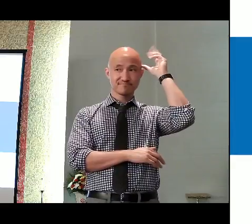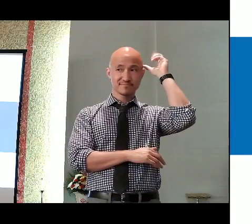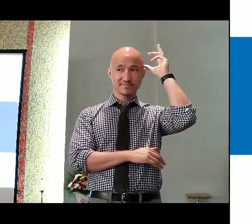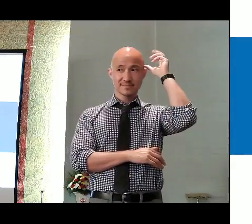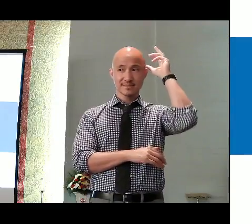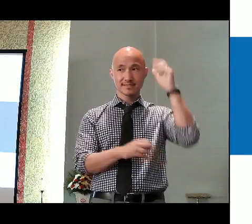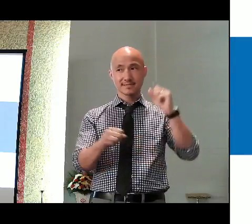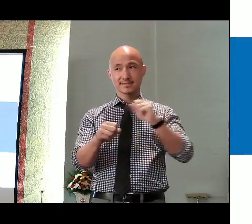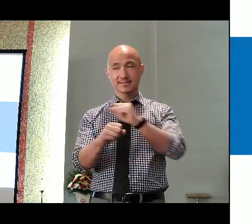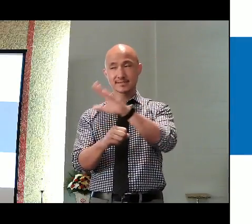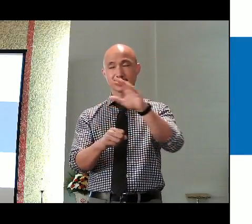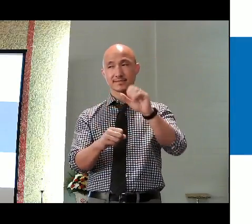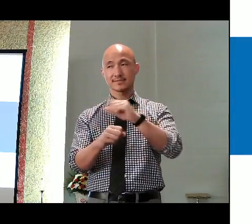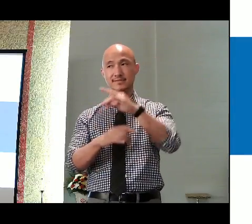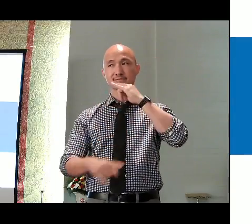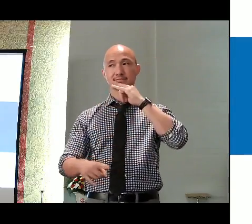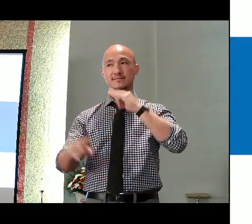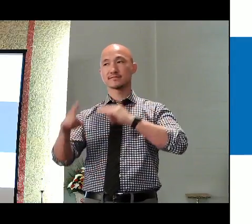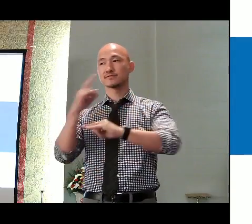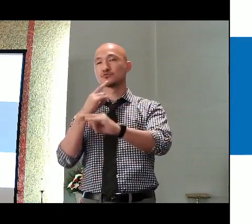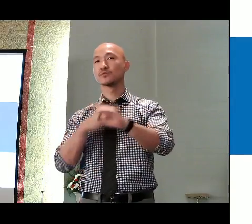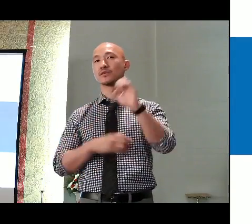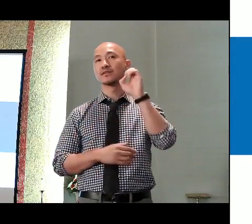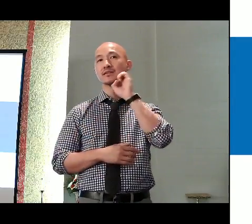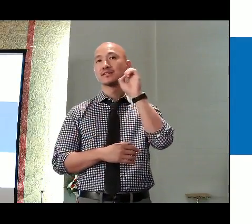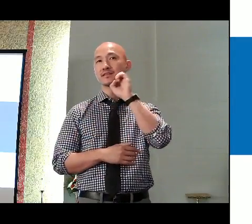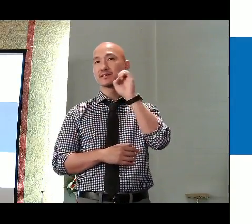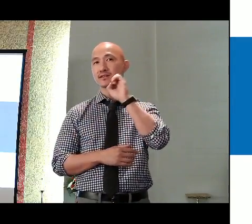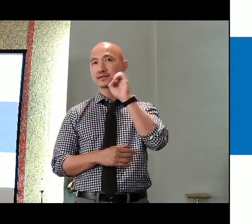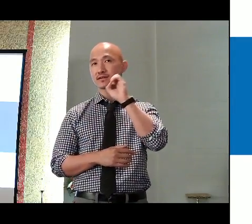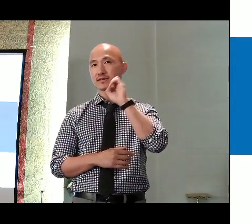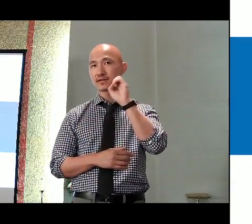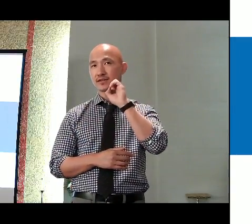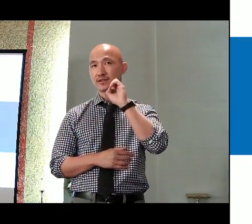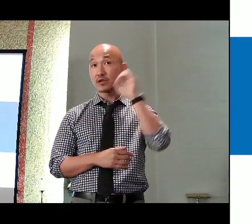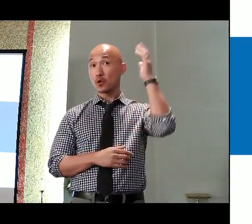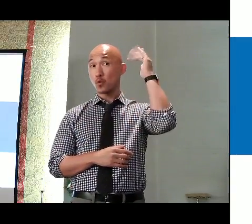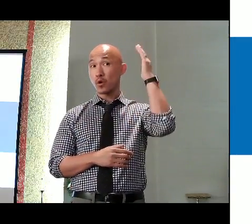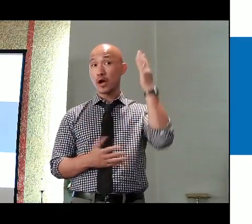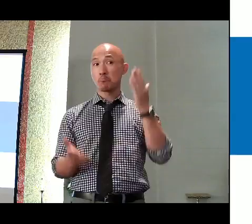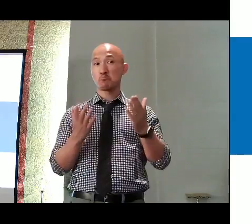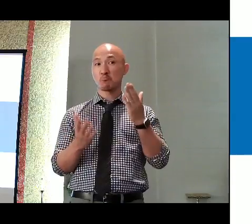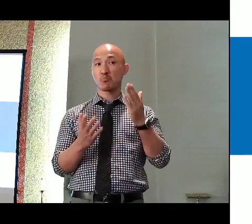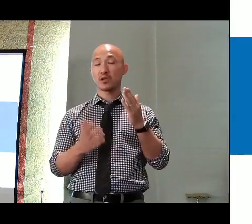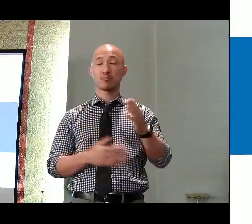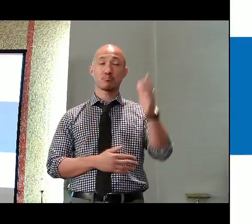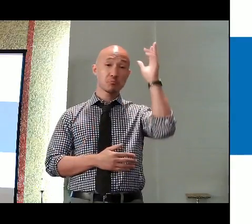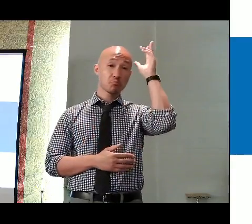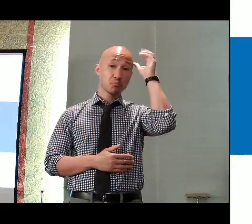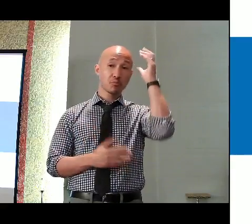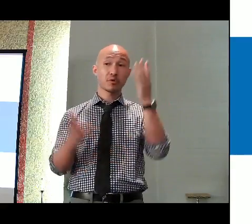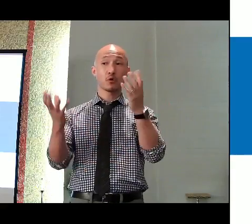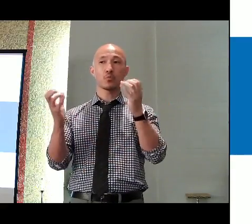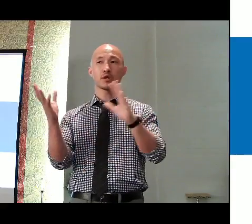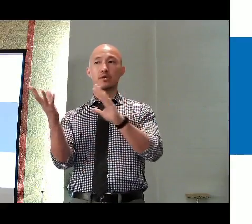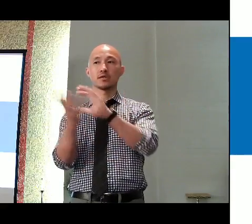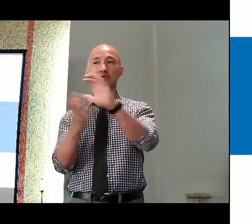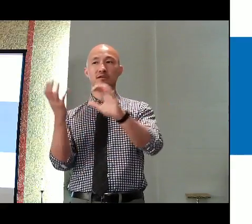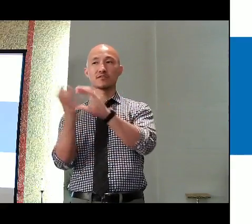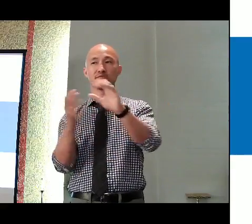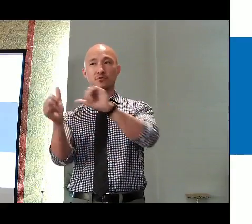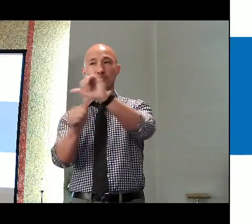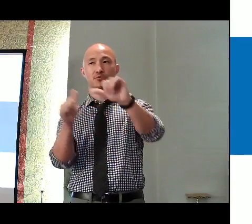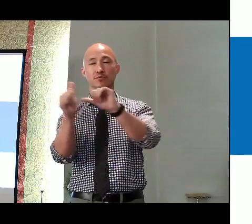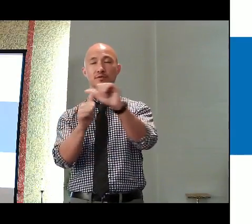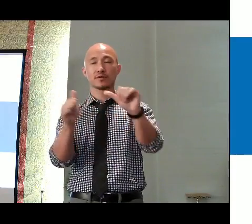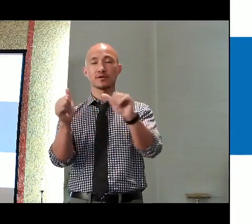shared with you some time ago that we were going to discover why was it that perhaps Satan decided to go after Eve instead of Adam first?